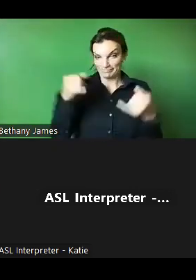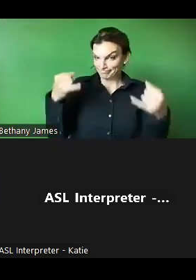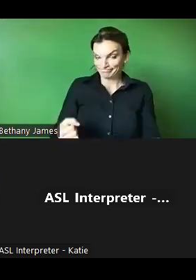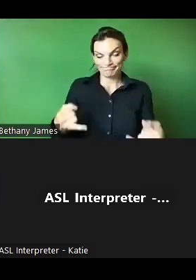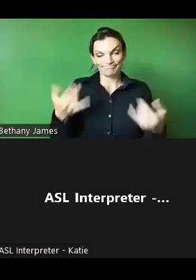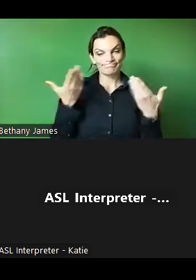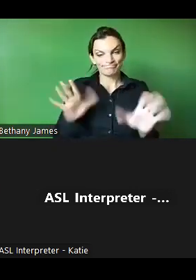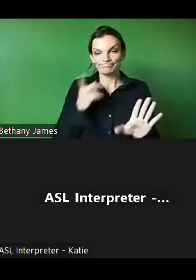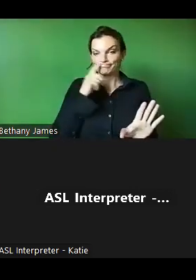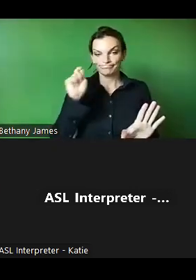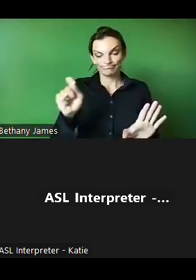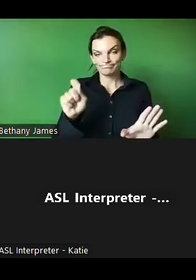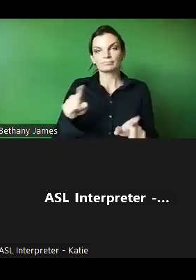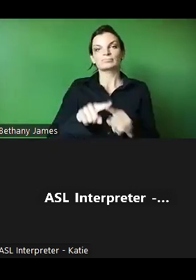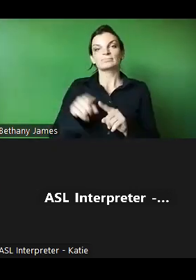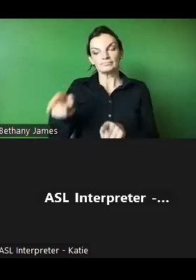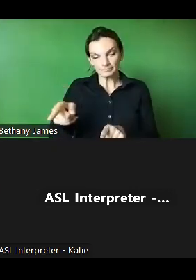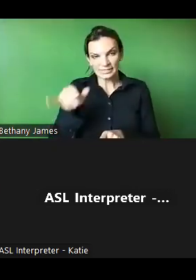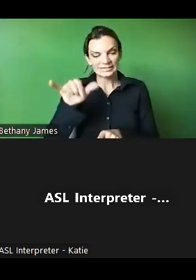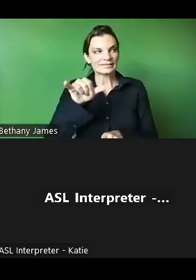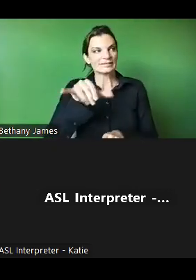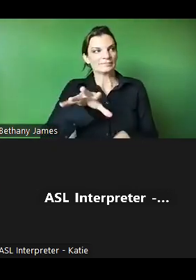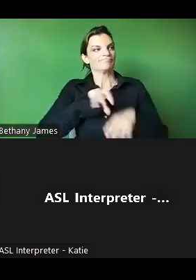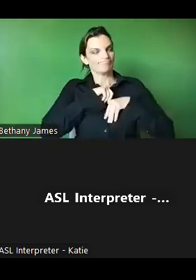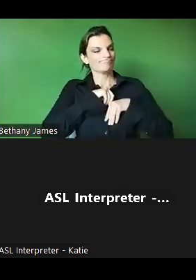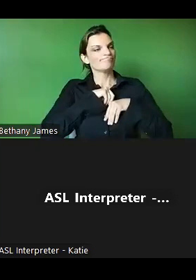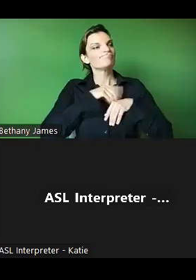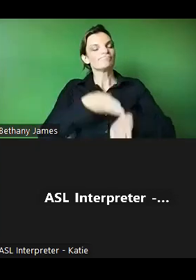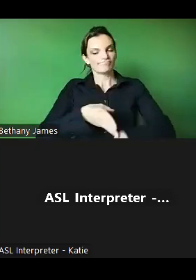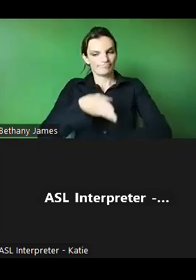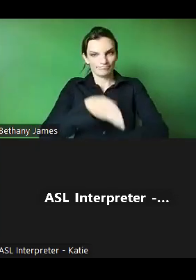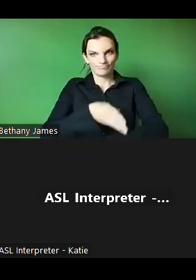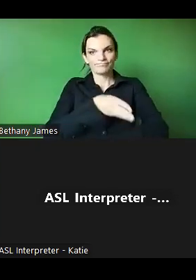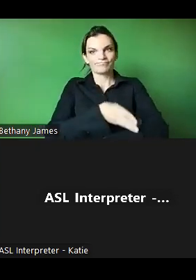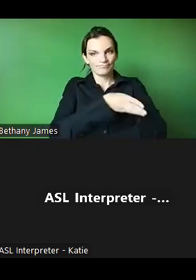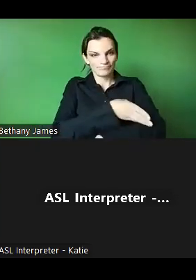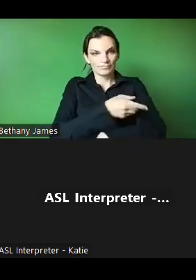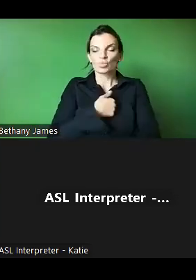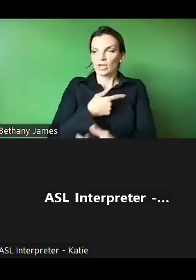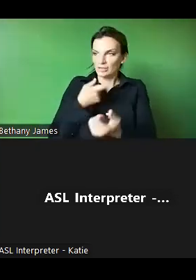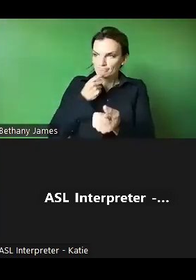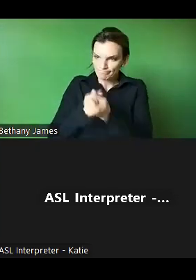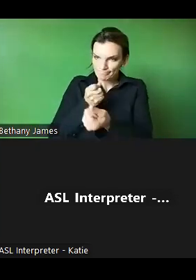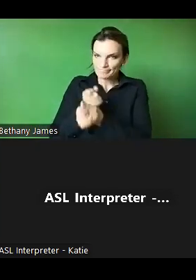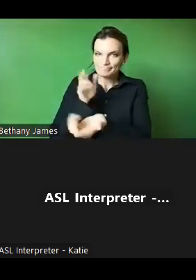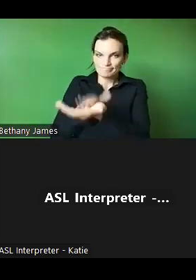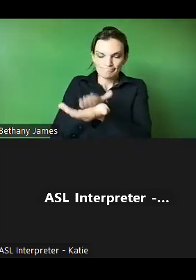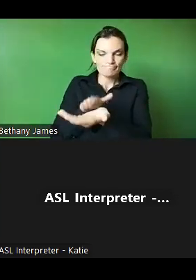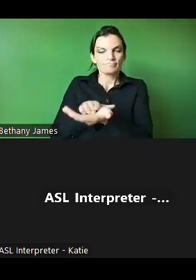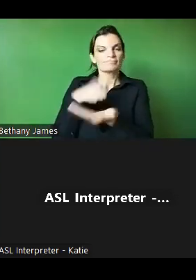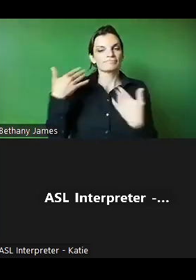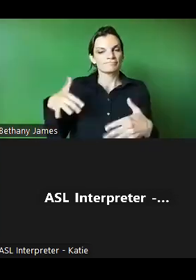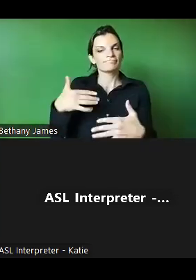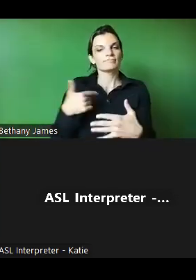made tremendous strides, and we've affirmed them and congratulated them, and we've worked with her therapist. And